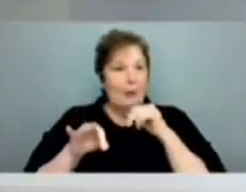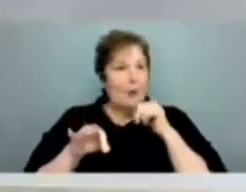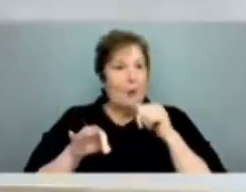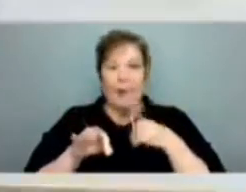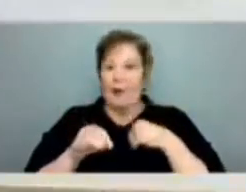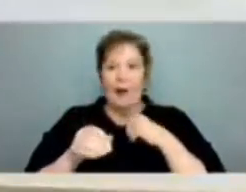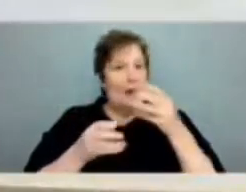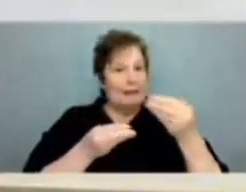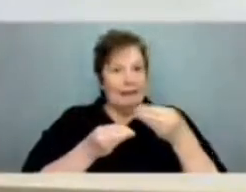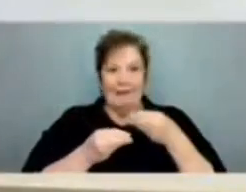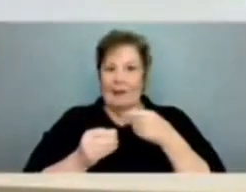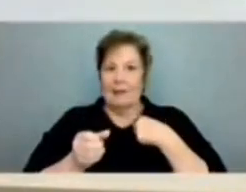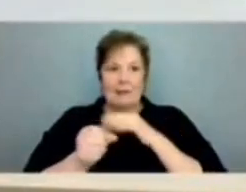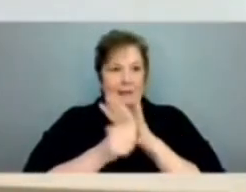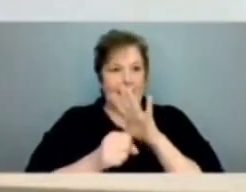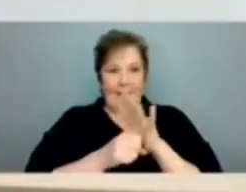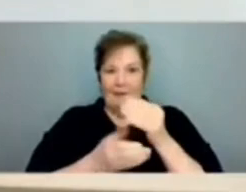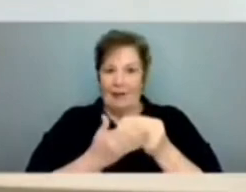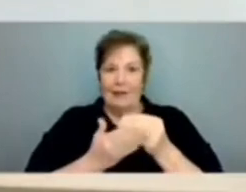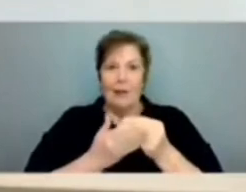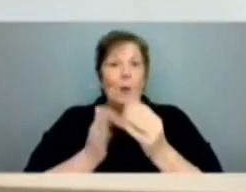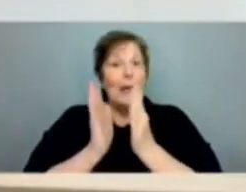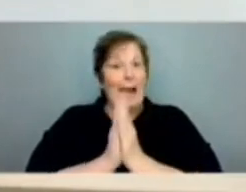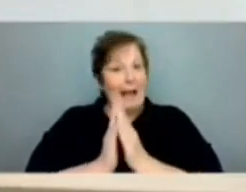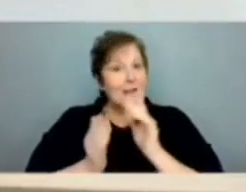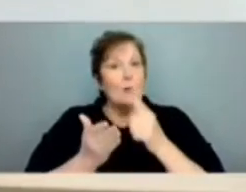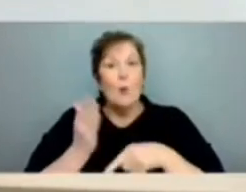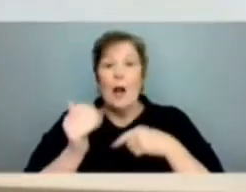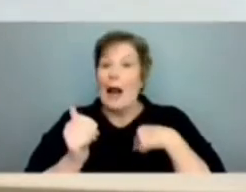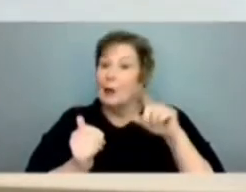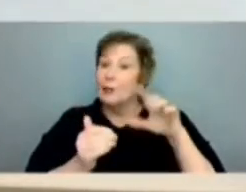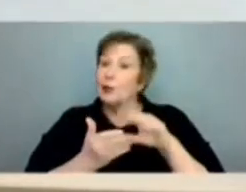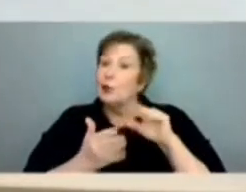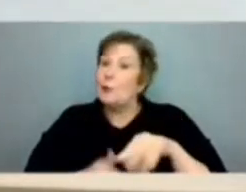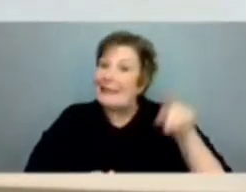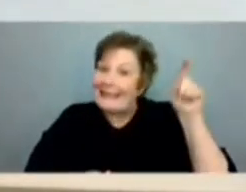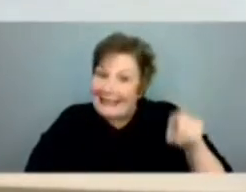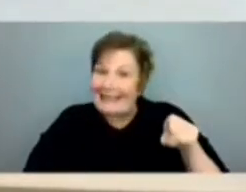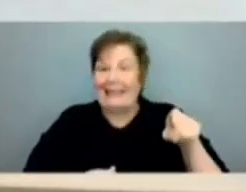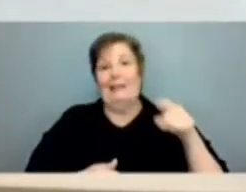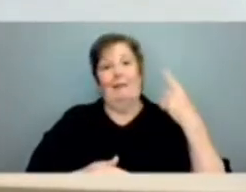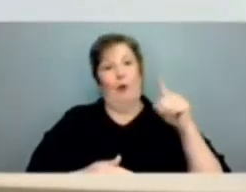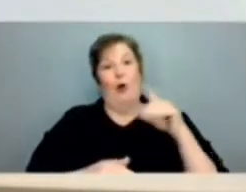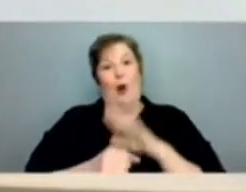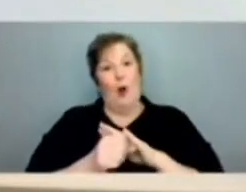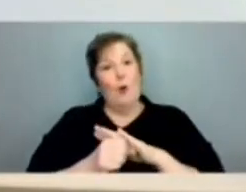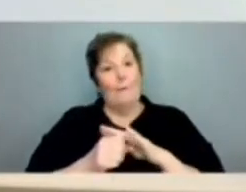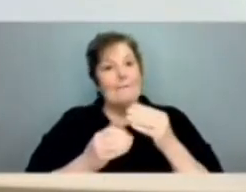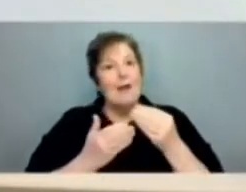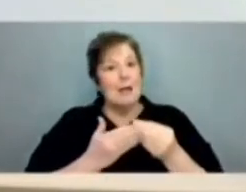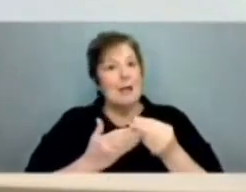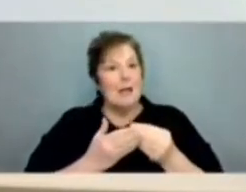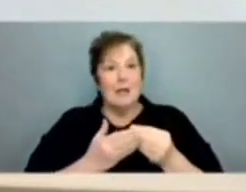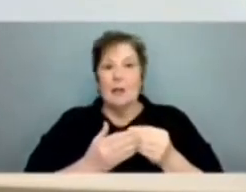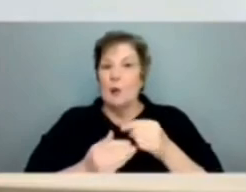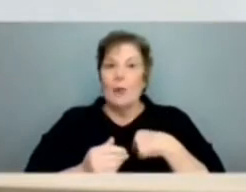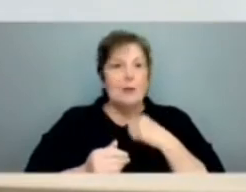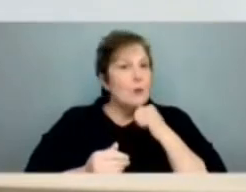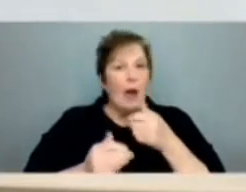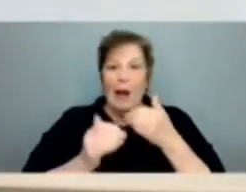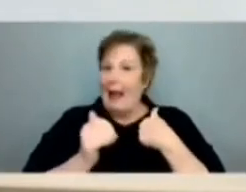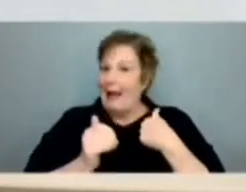funded. We asked for what our students need in terms of local funding. We do not have